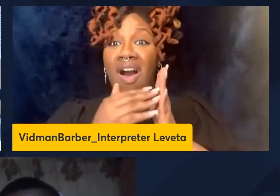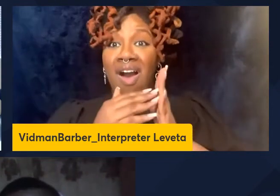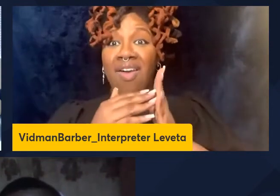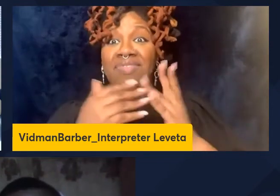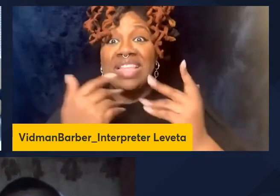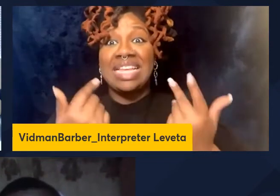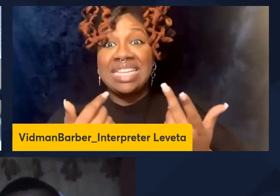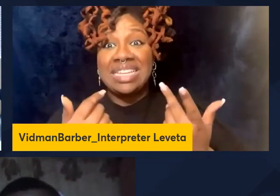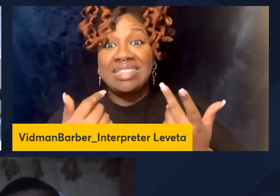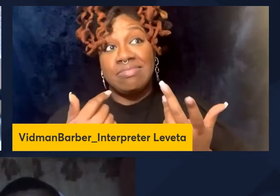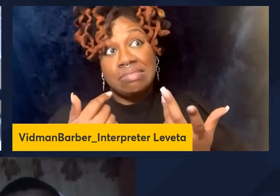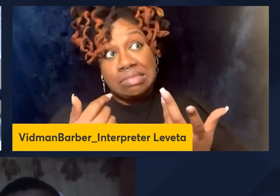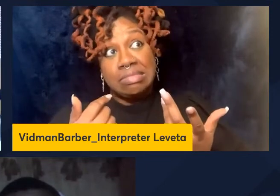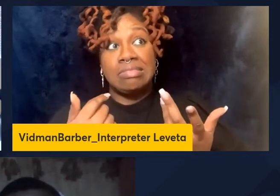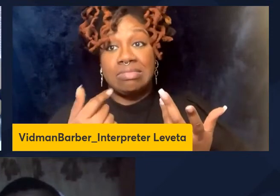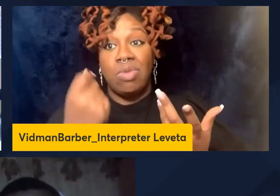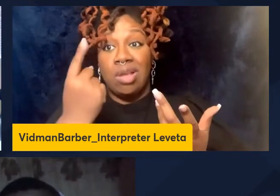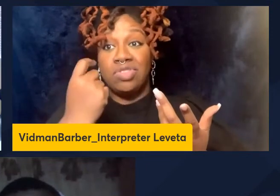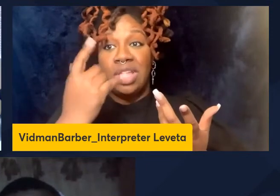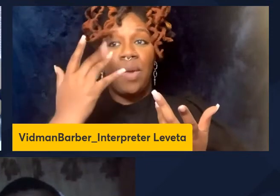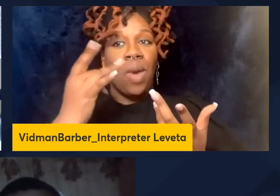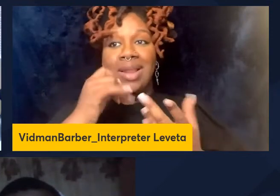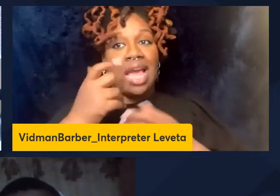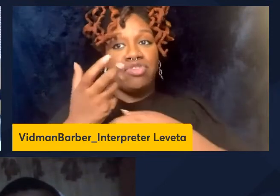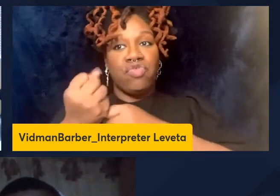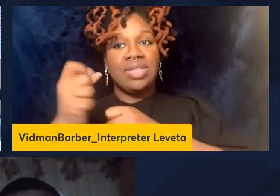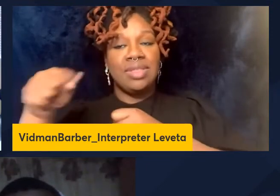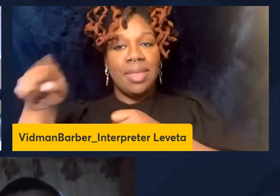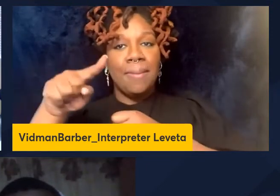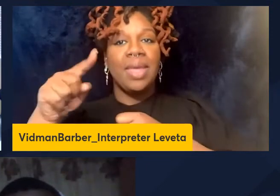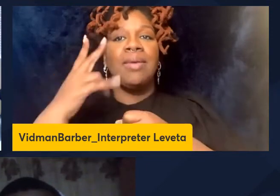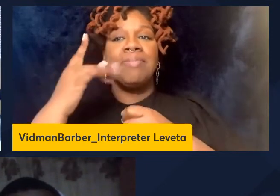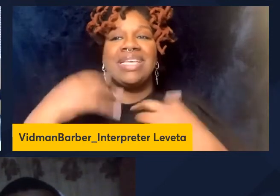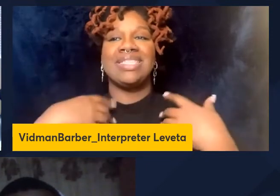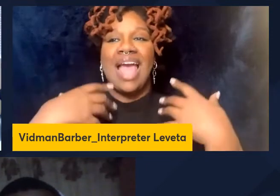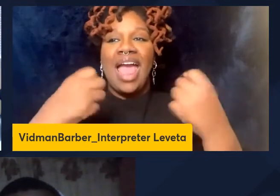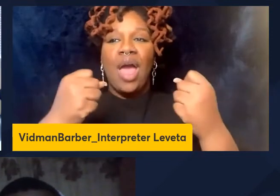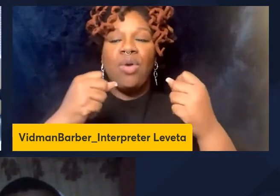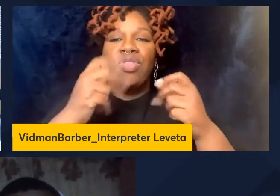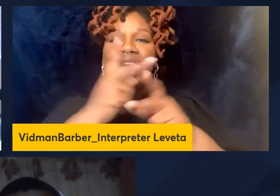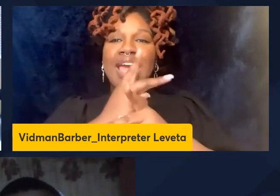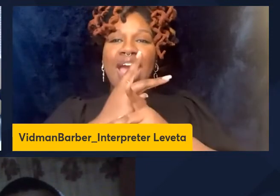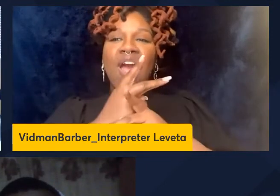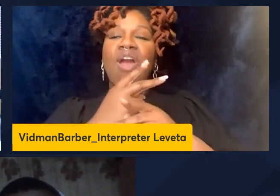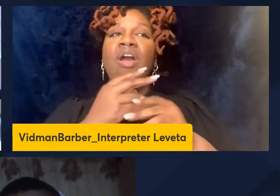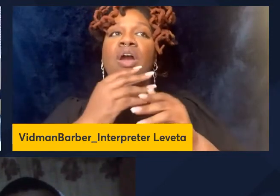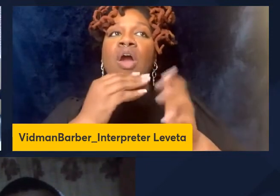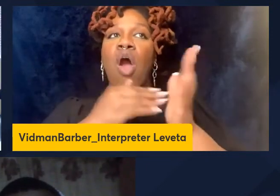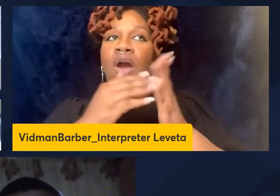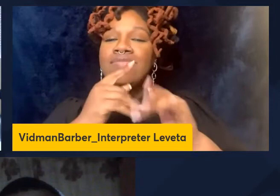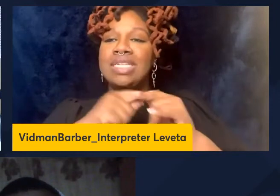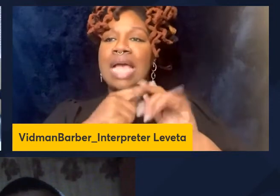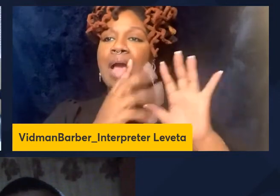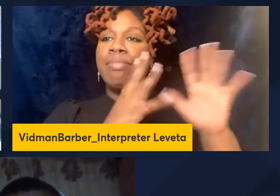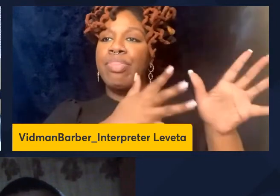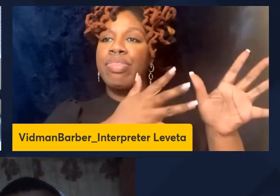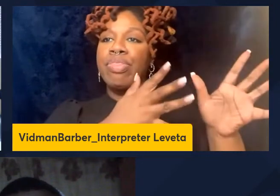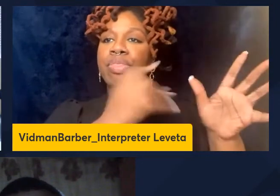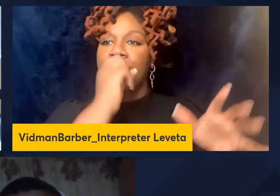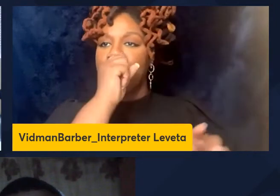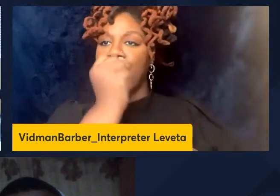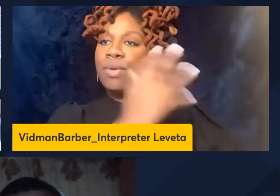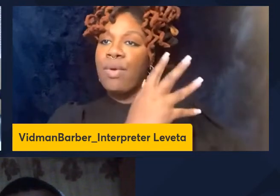well-placed mistrust that healthcare has often left them behind or not responded to their